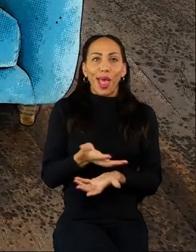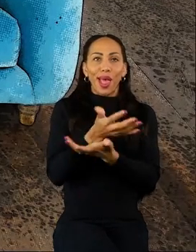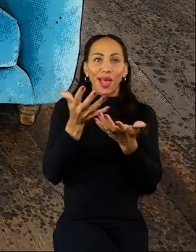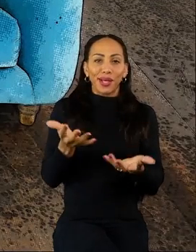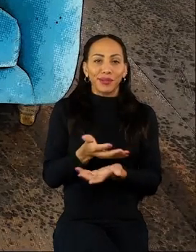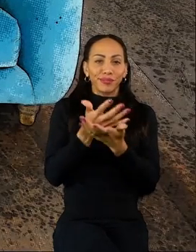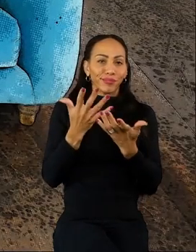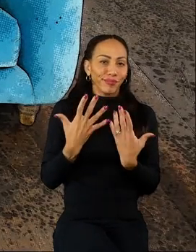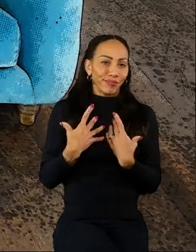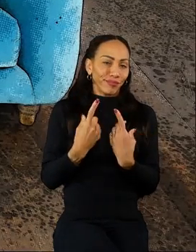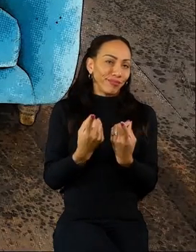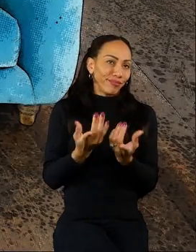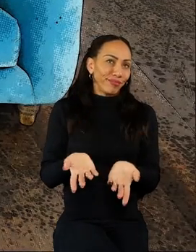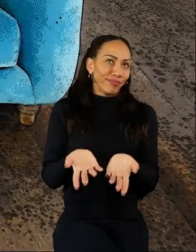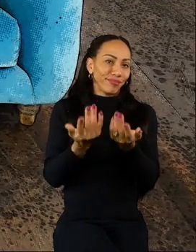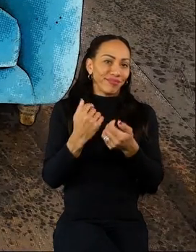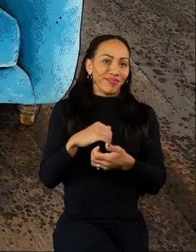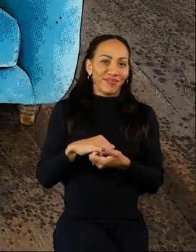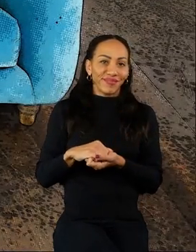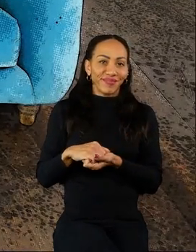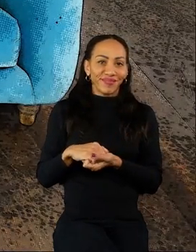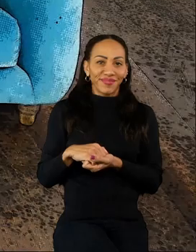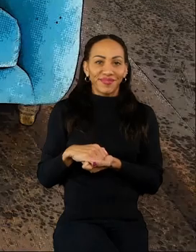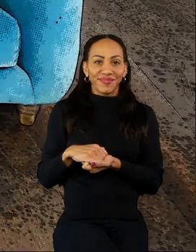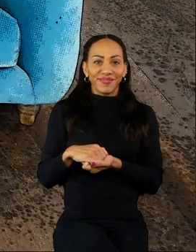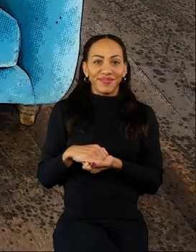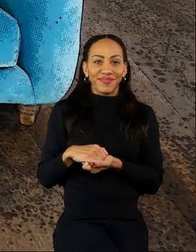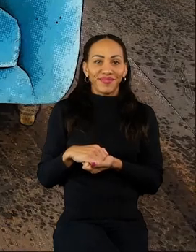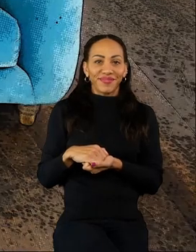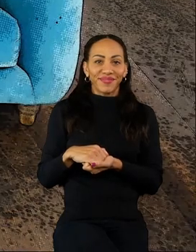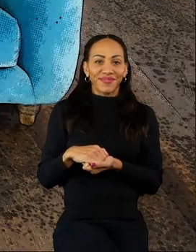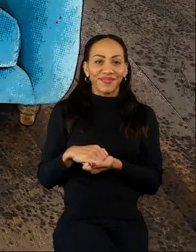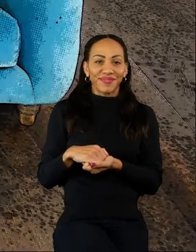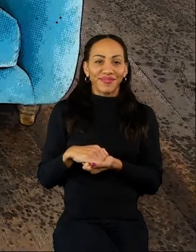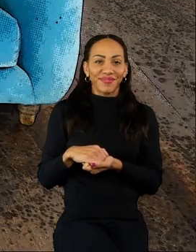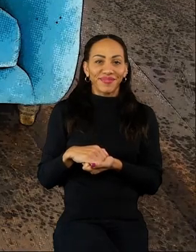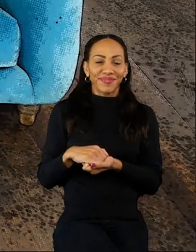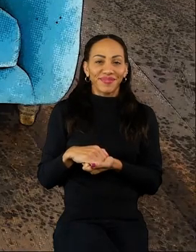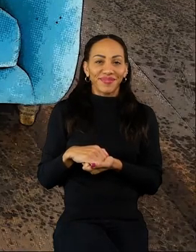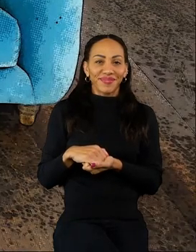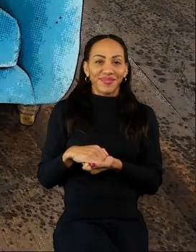And again, you can play with this particular any way you chose to.